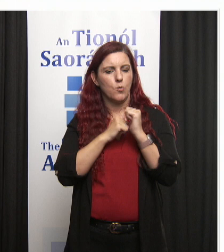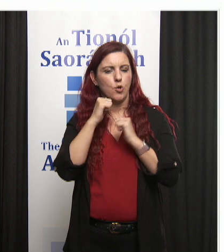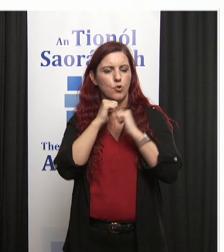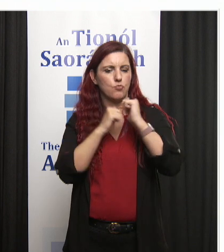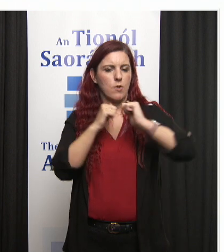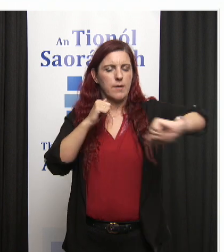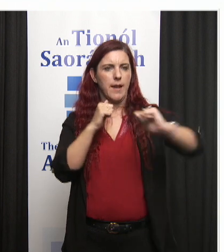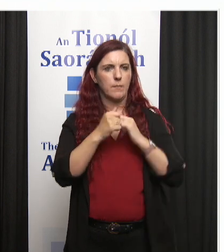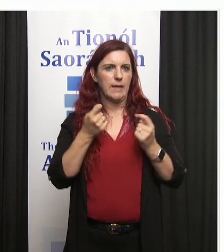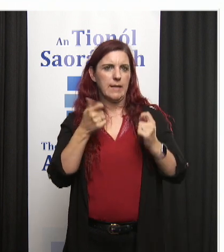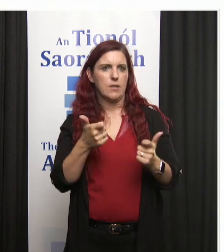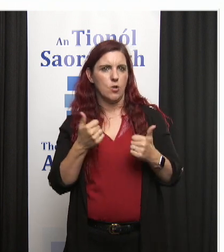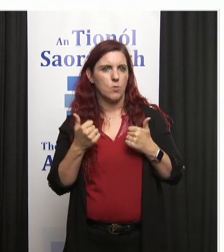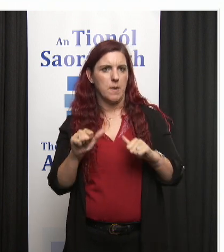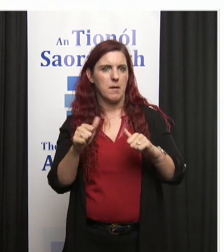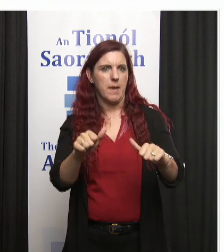to implement.